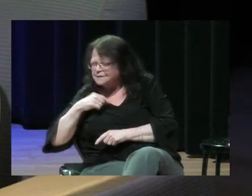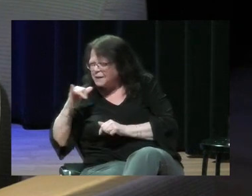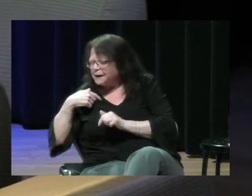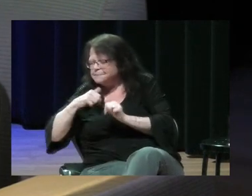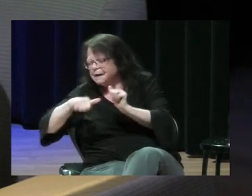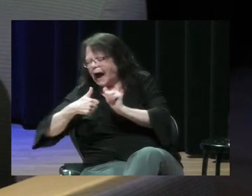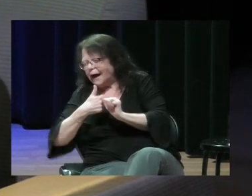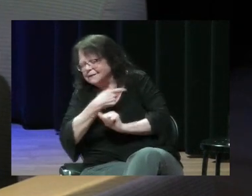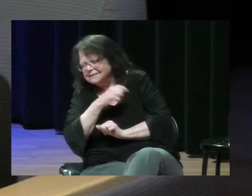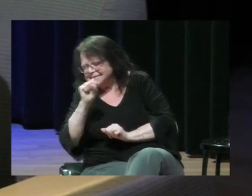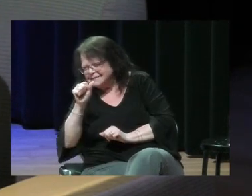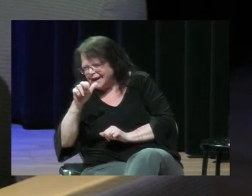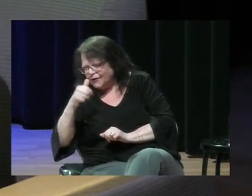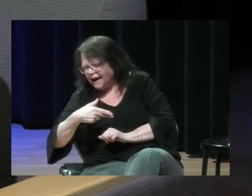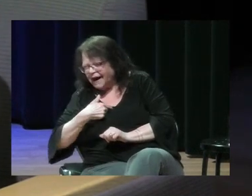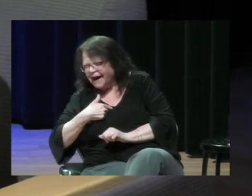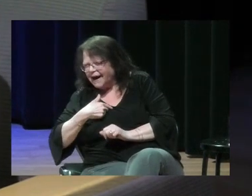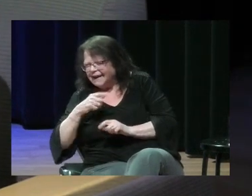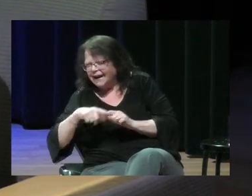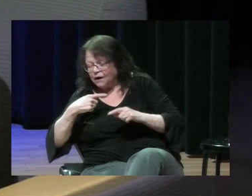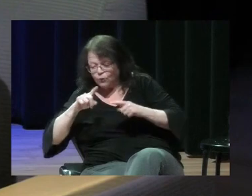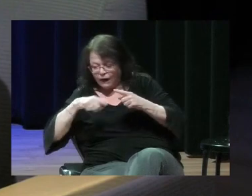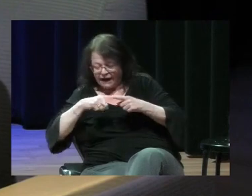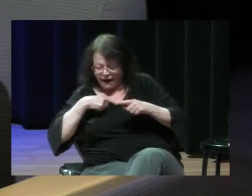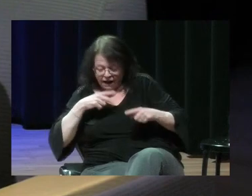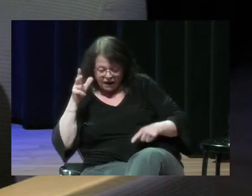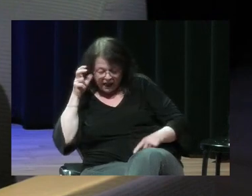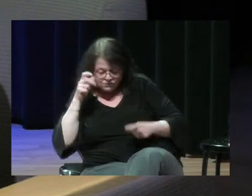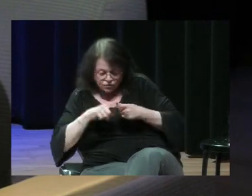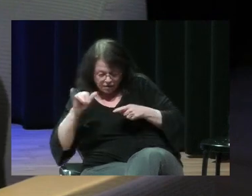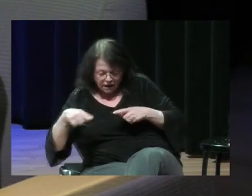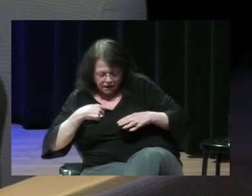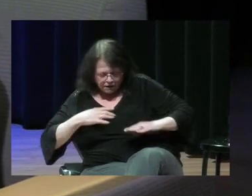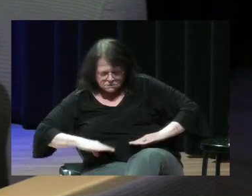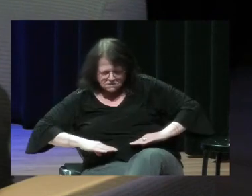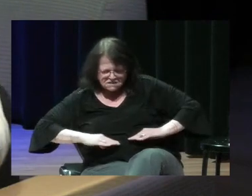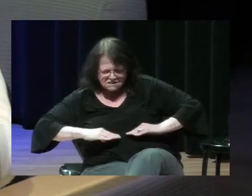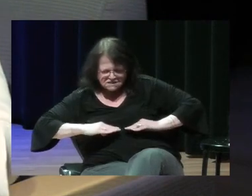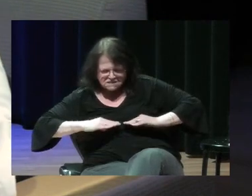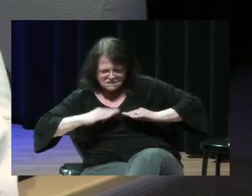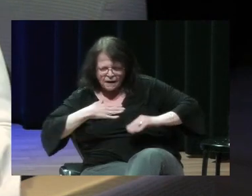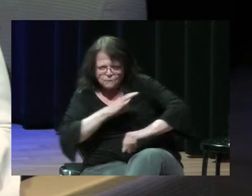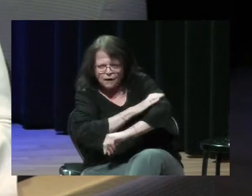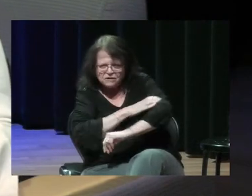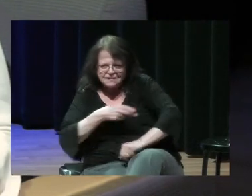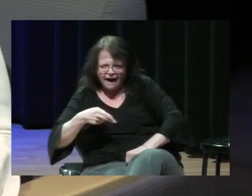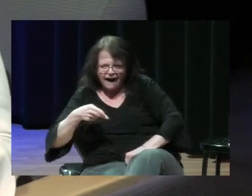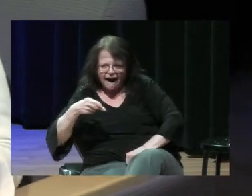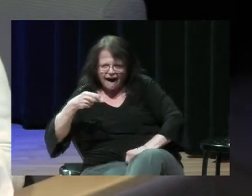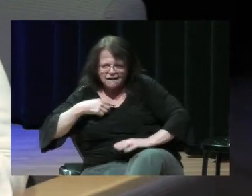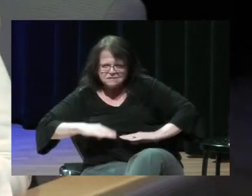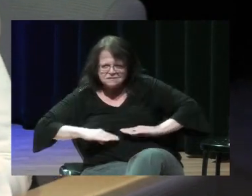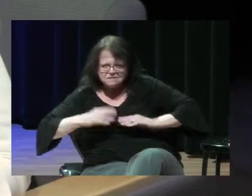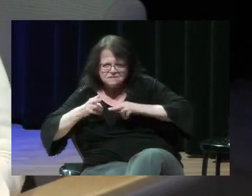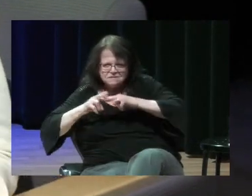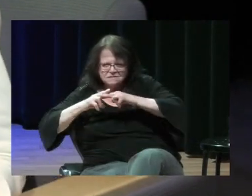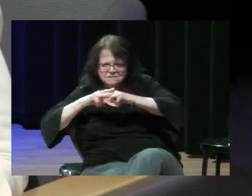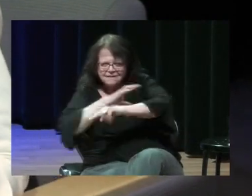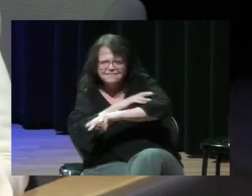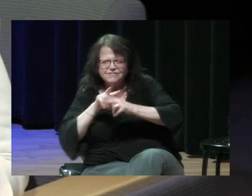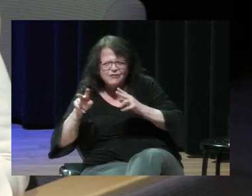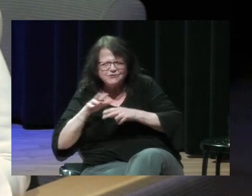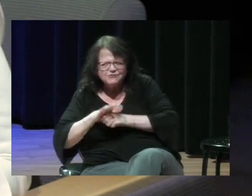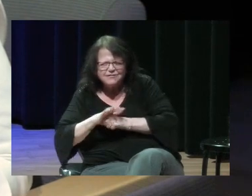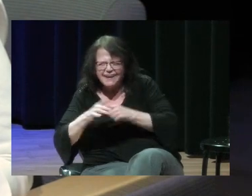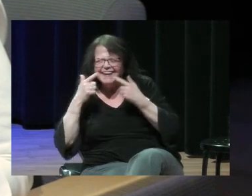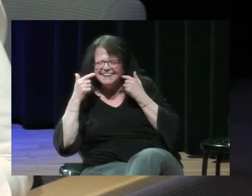her. It makes my blood pressure rise when I listen to it faster than normal speed. No, people talk too slow. It's very stressful for me. Mm-mm.